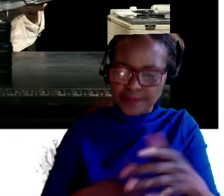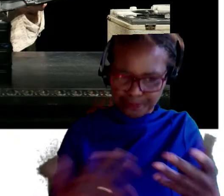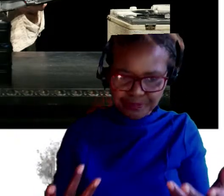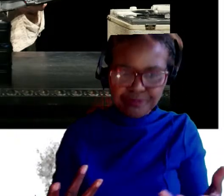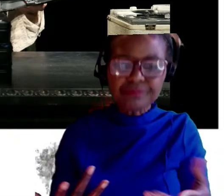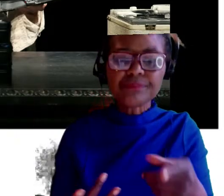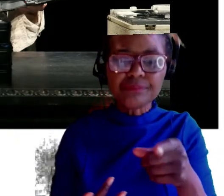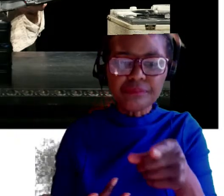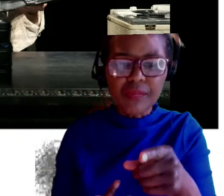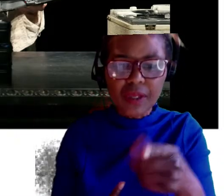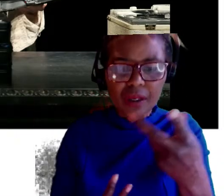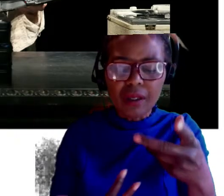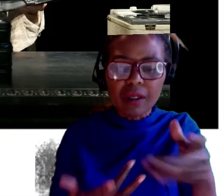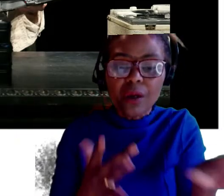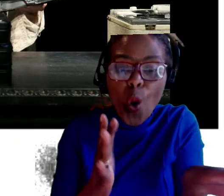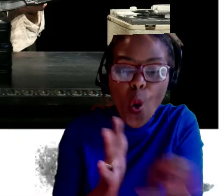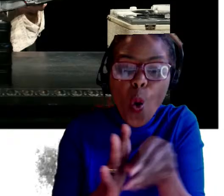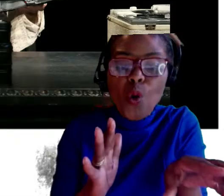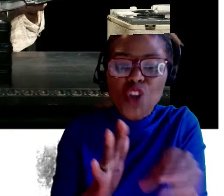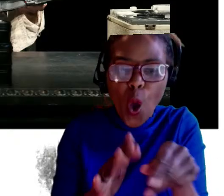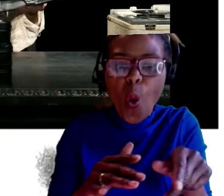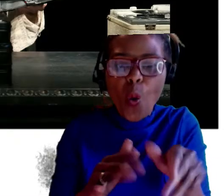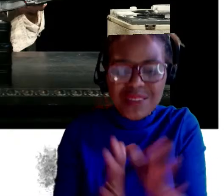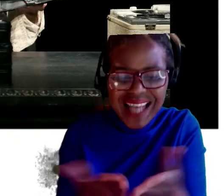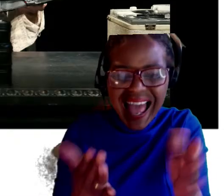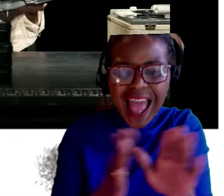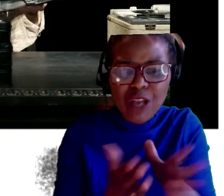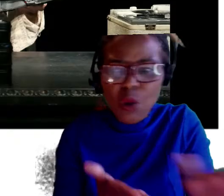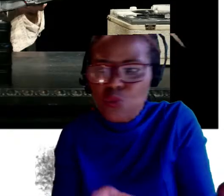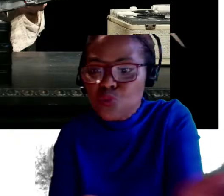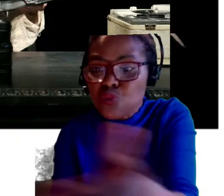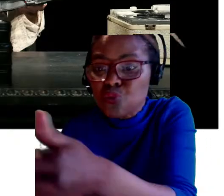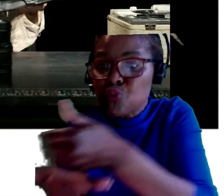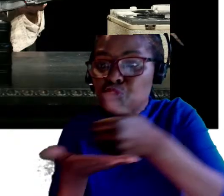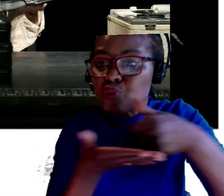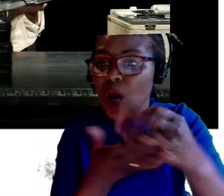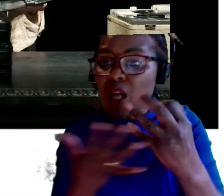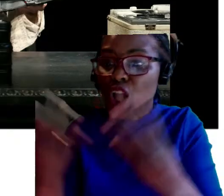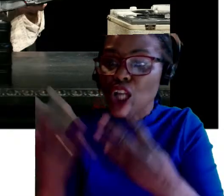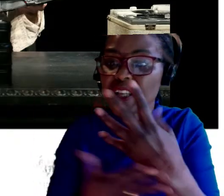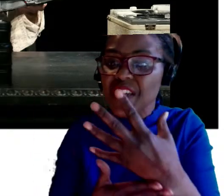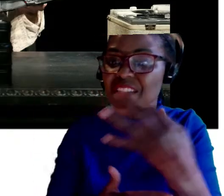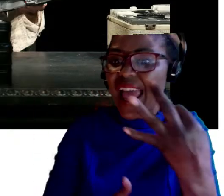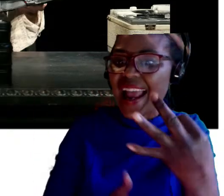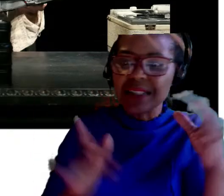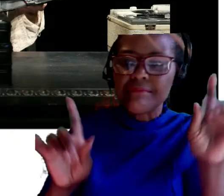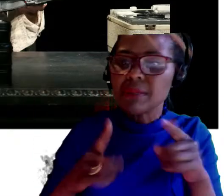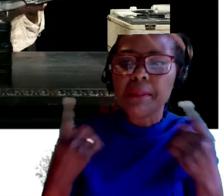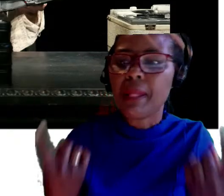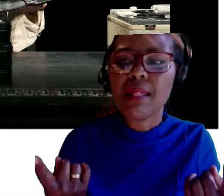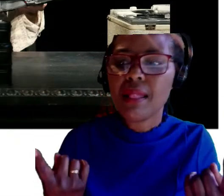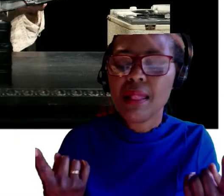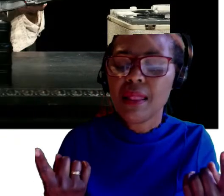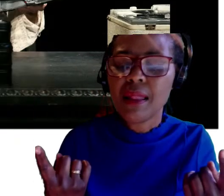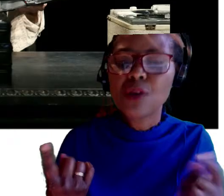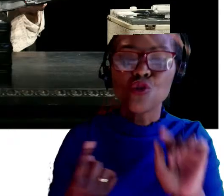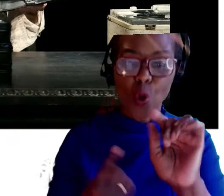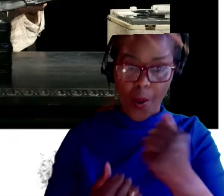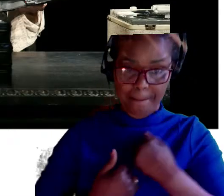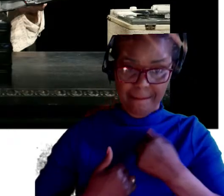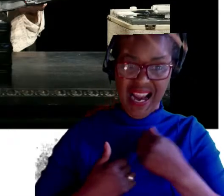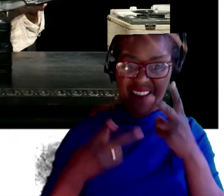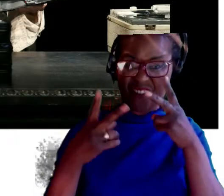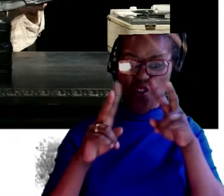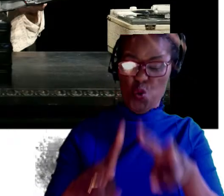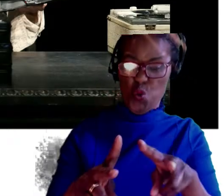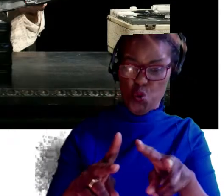accumulated by 1958. My own personal definition of sci-fi, here we go, is that